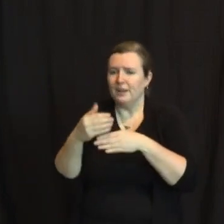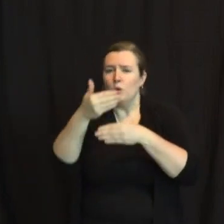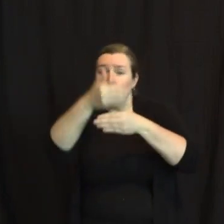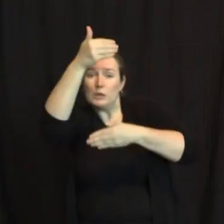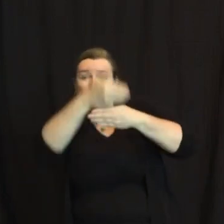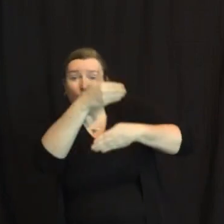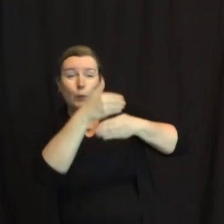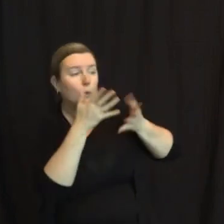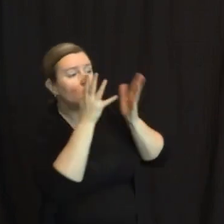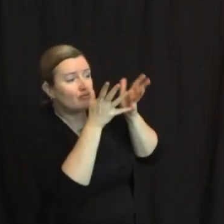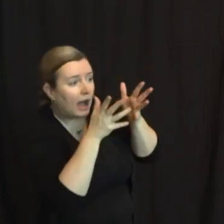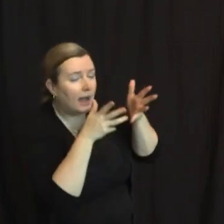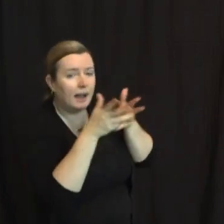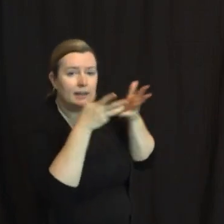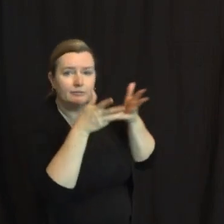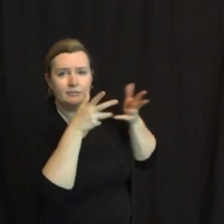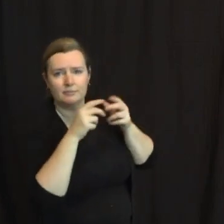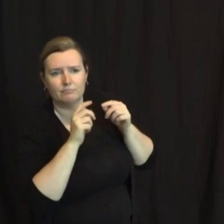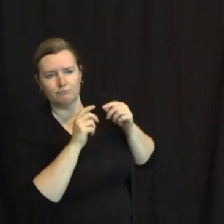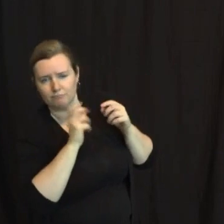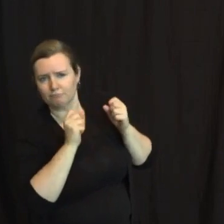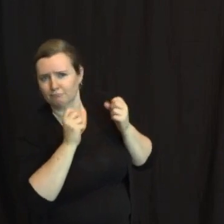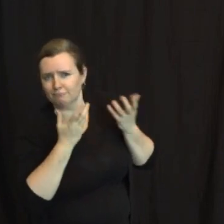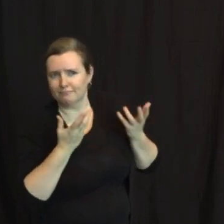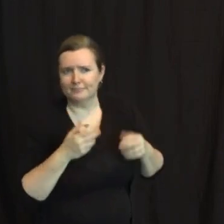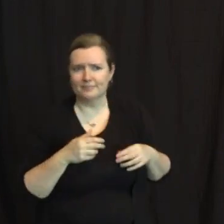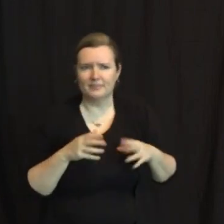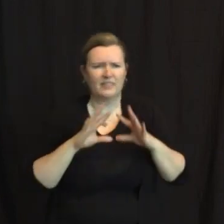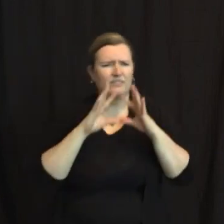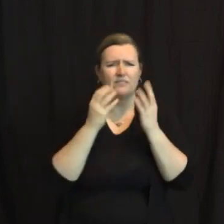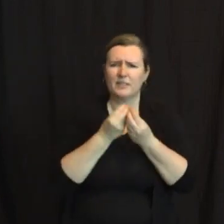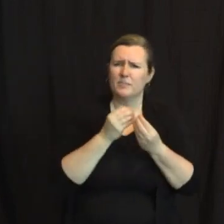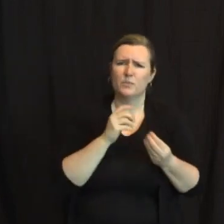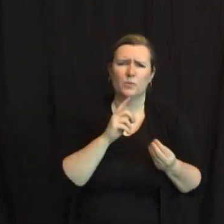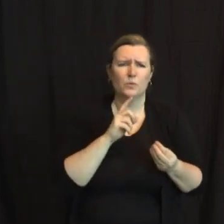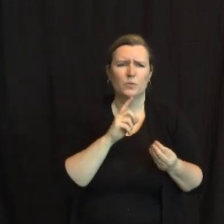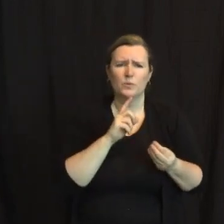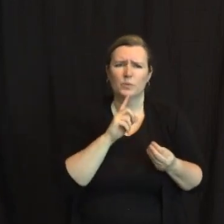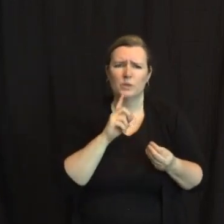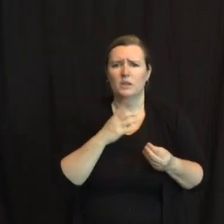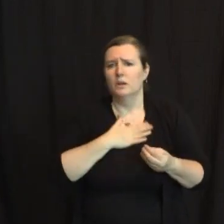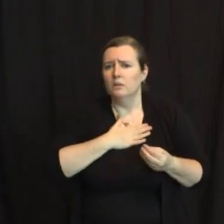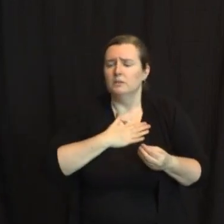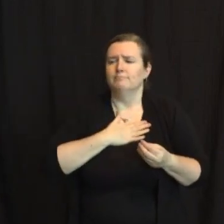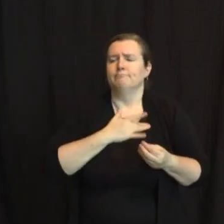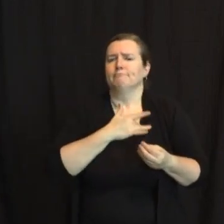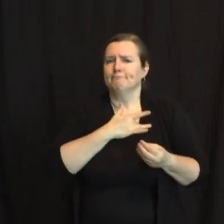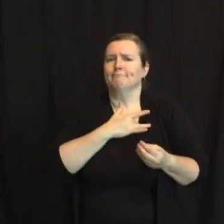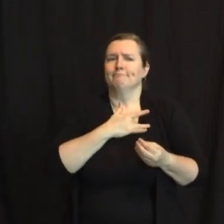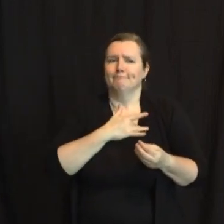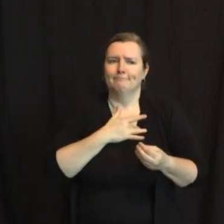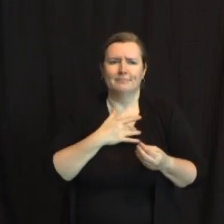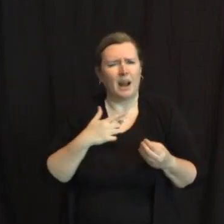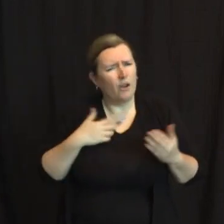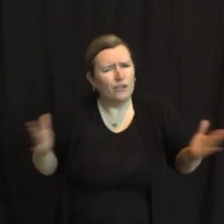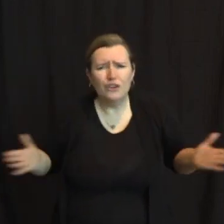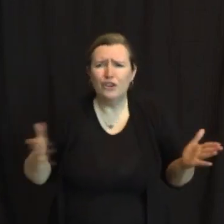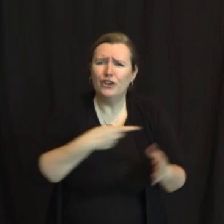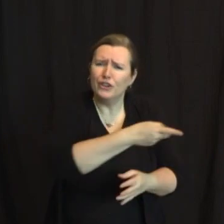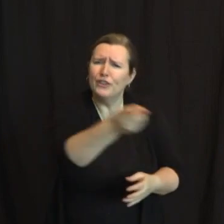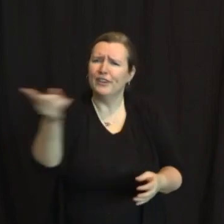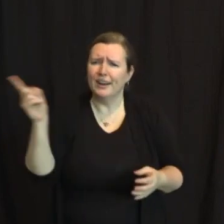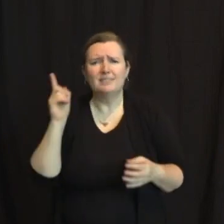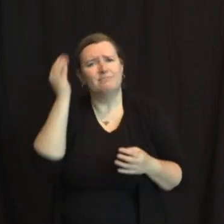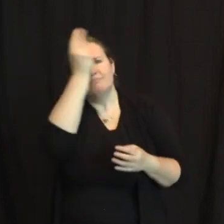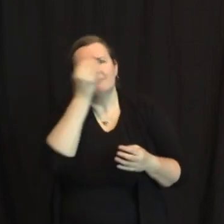visitation. I know how much that means to families, and I encourage all healthcare facilities to celebrate the moms in